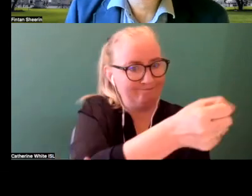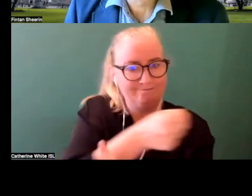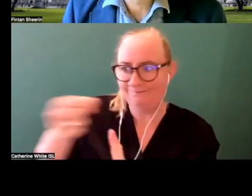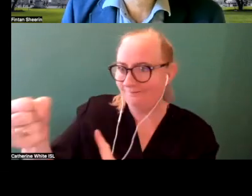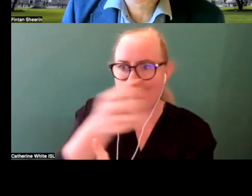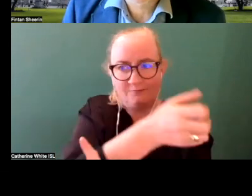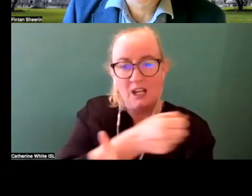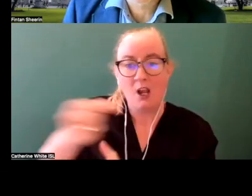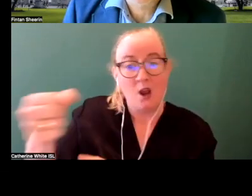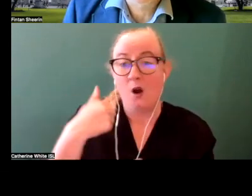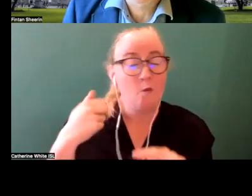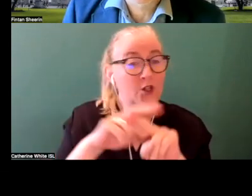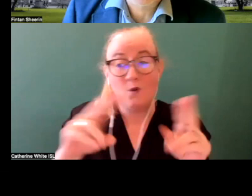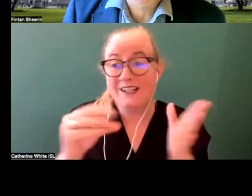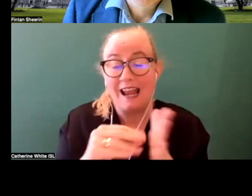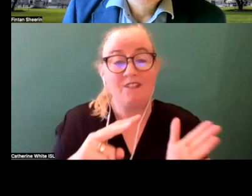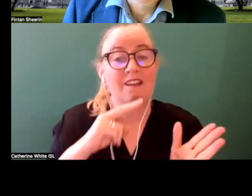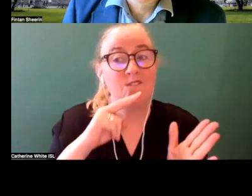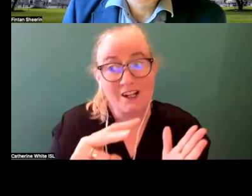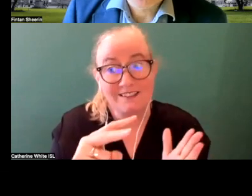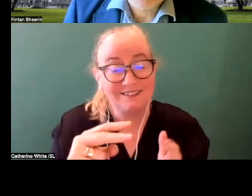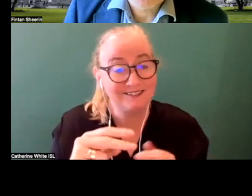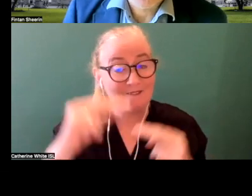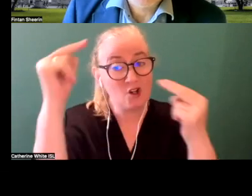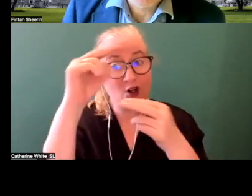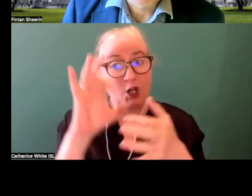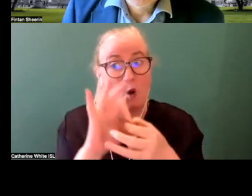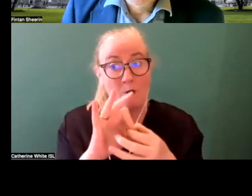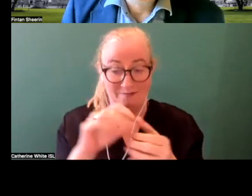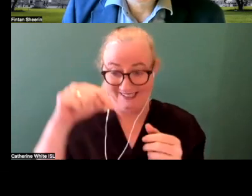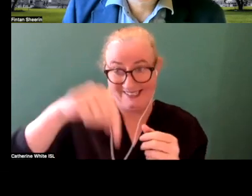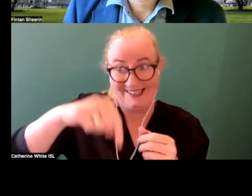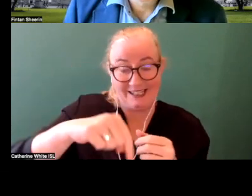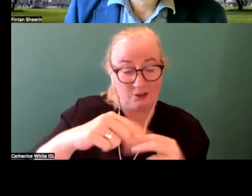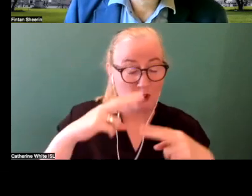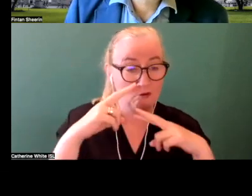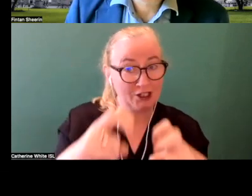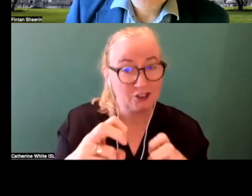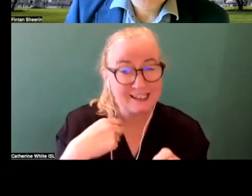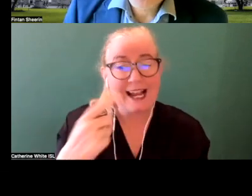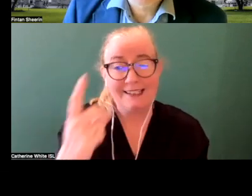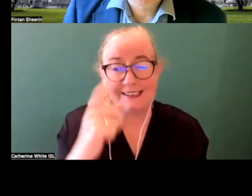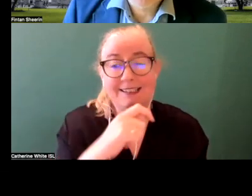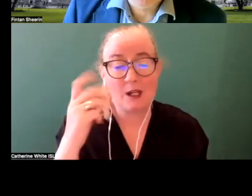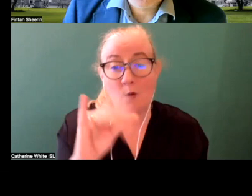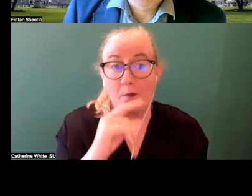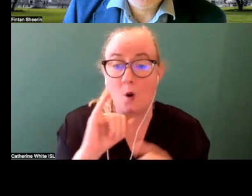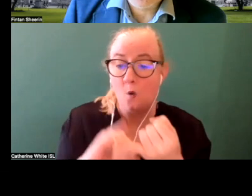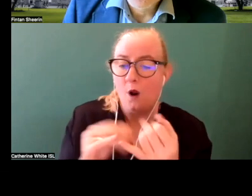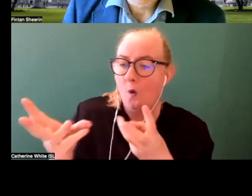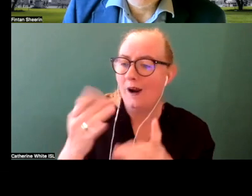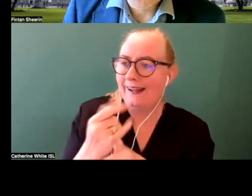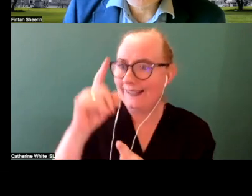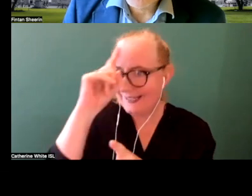don't have the voice of nursing homes in this study due to the reasons I mentioned early on, but those working in intellectual disability